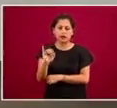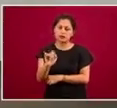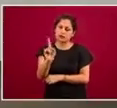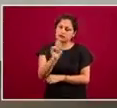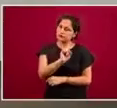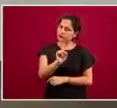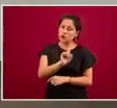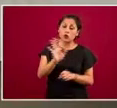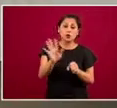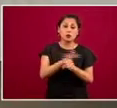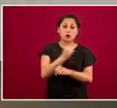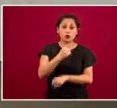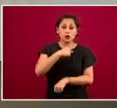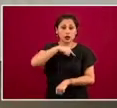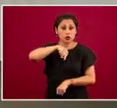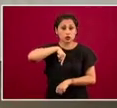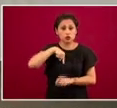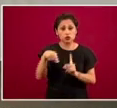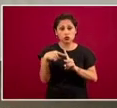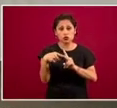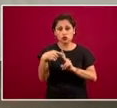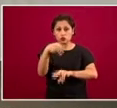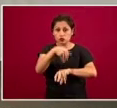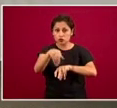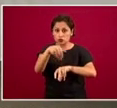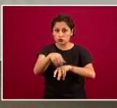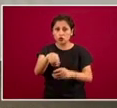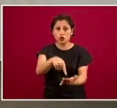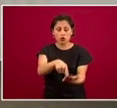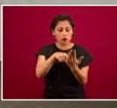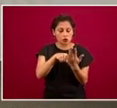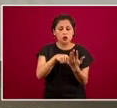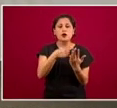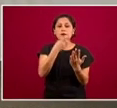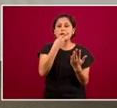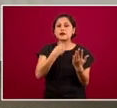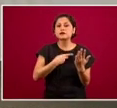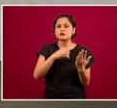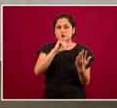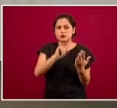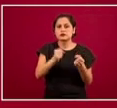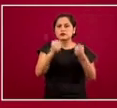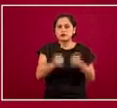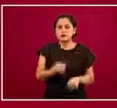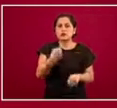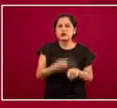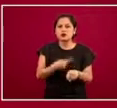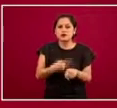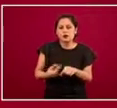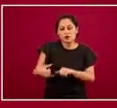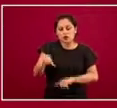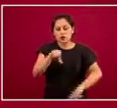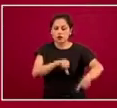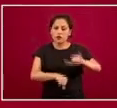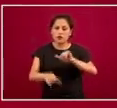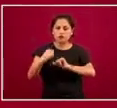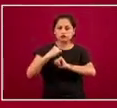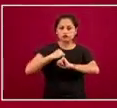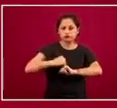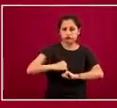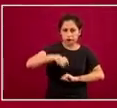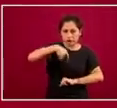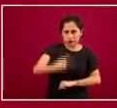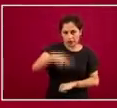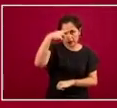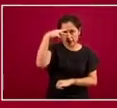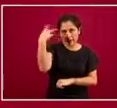not something that is included in the report or the statistic because we are dealing with the data of what happens